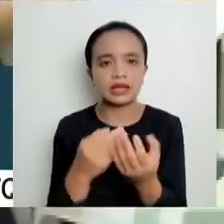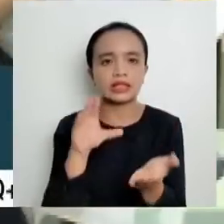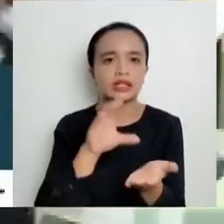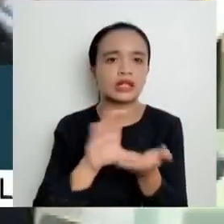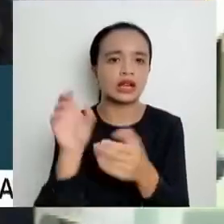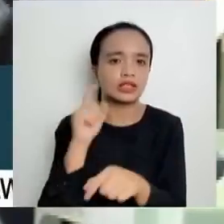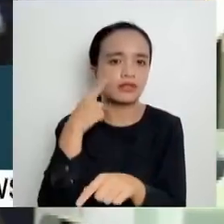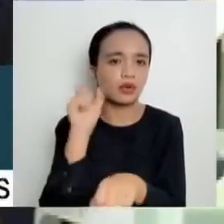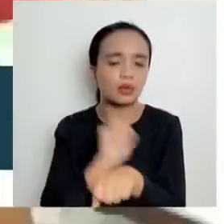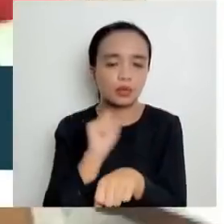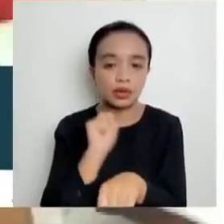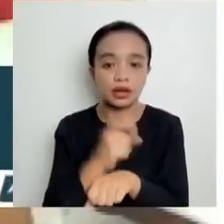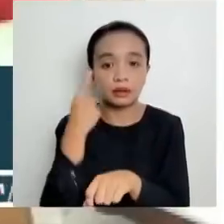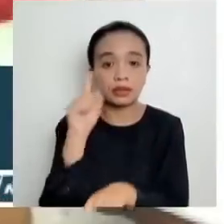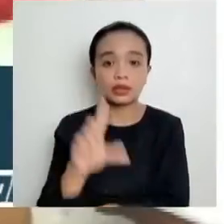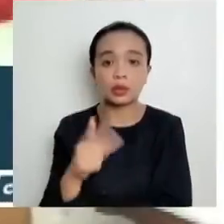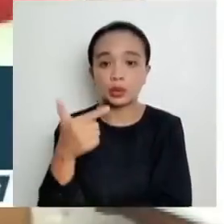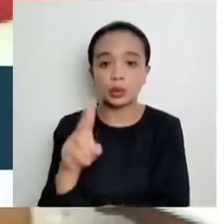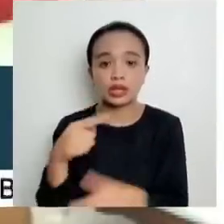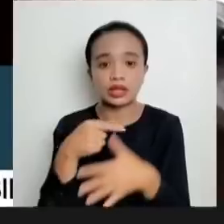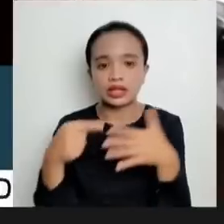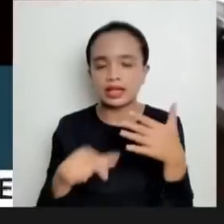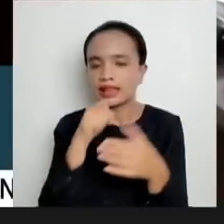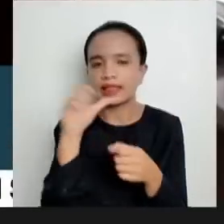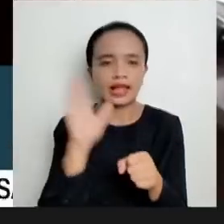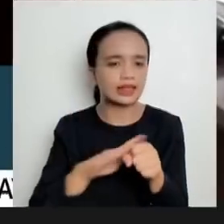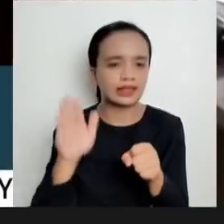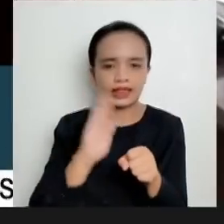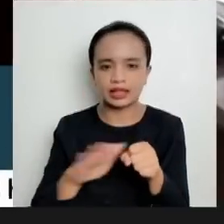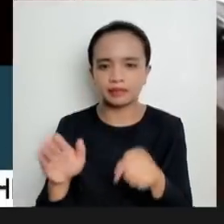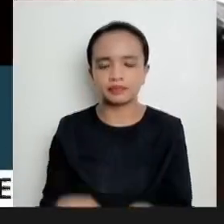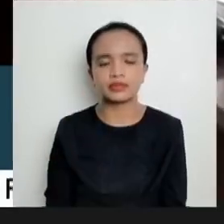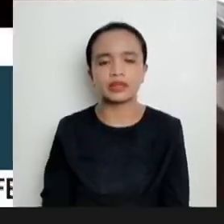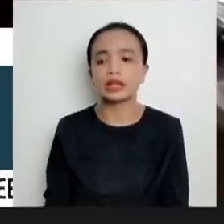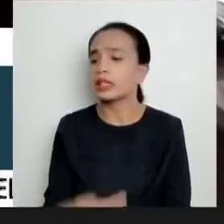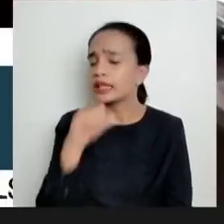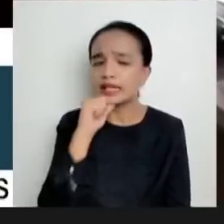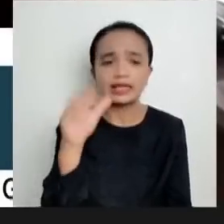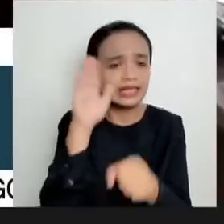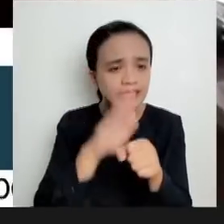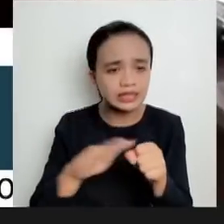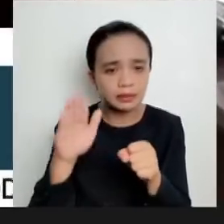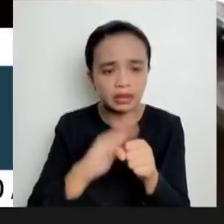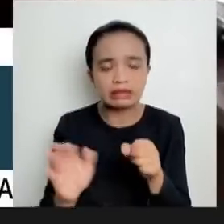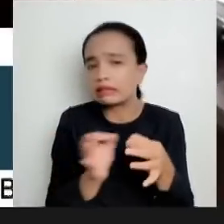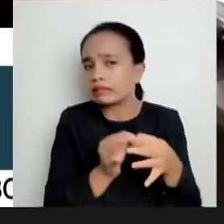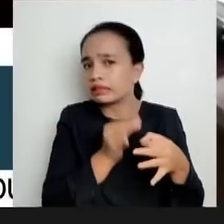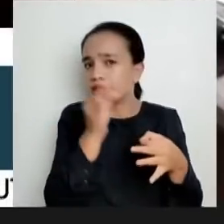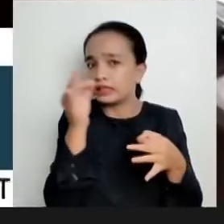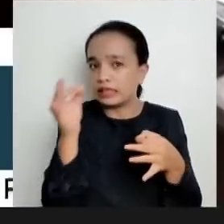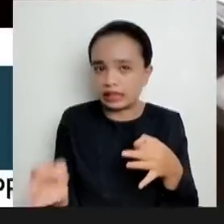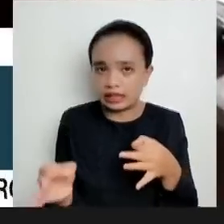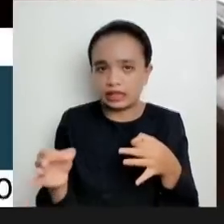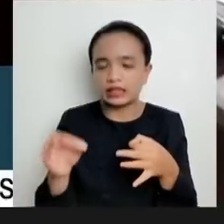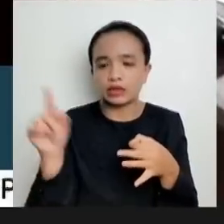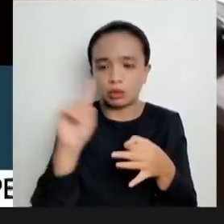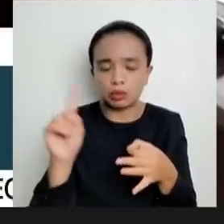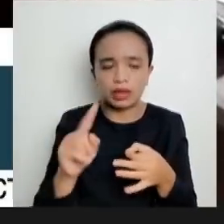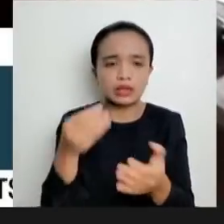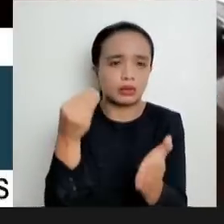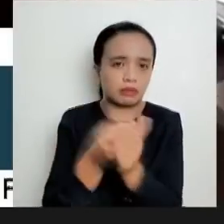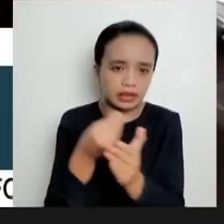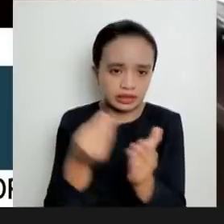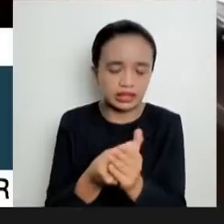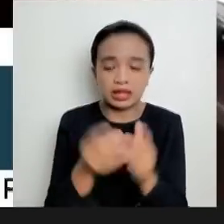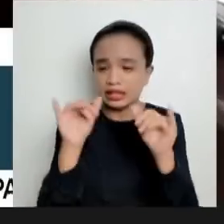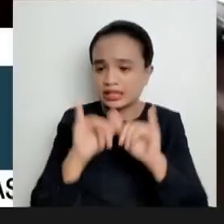a lawmaker, these are not enough. Hindi sapat at delayed ang natatanggap na ayuda. Until now, wala po